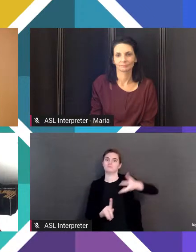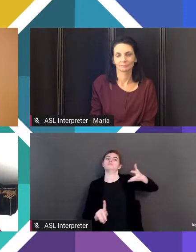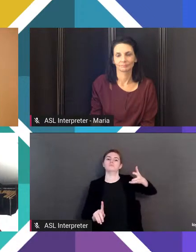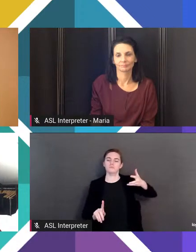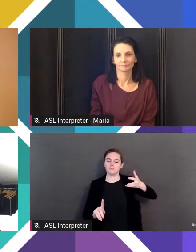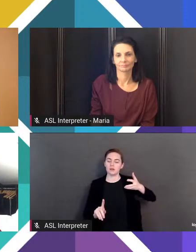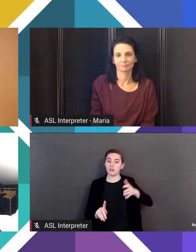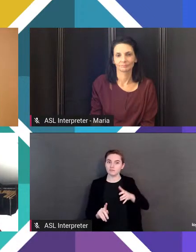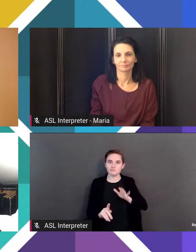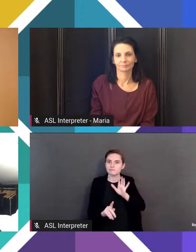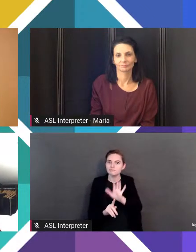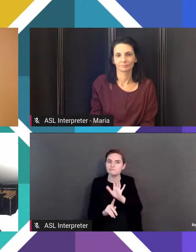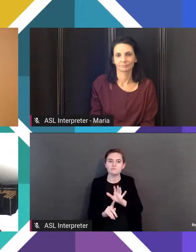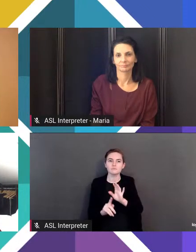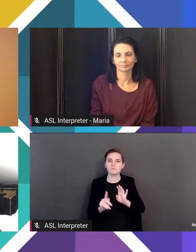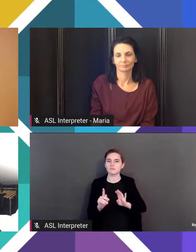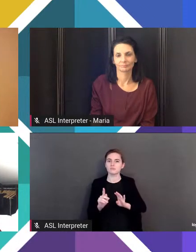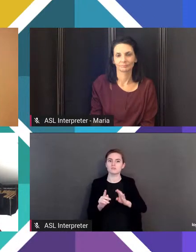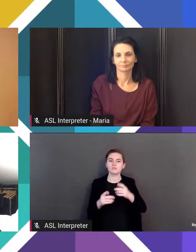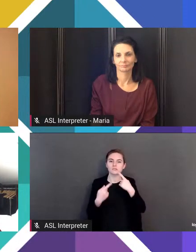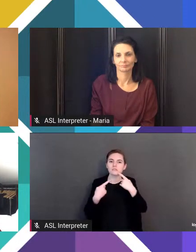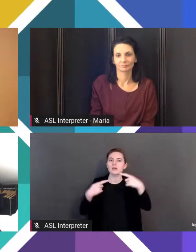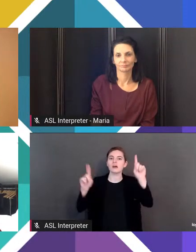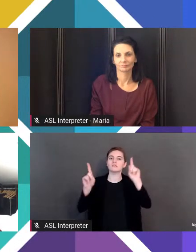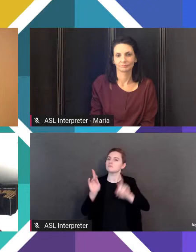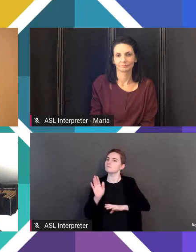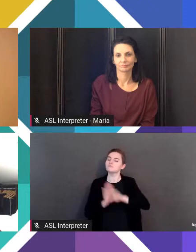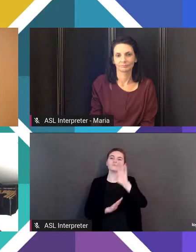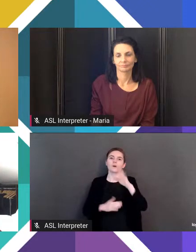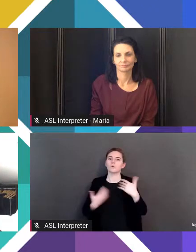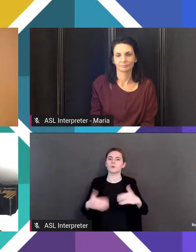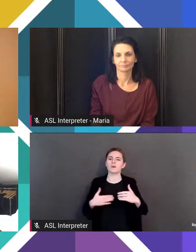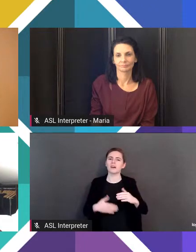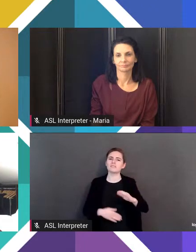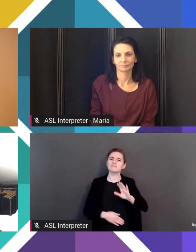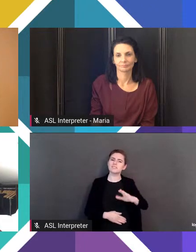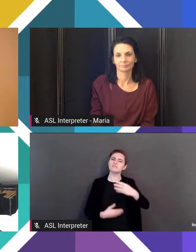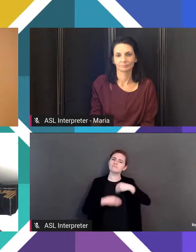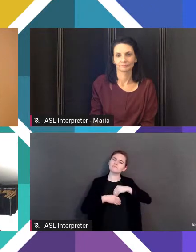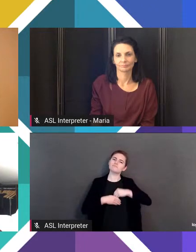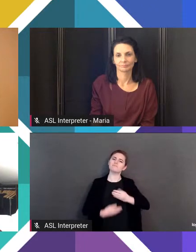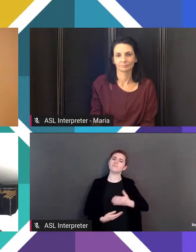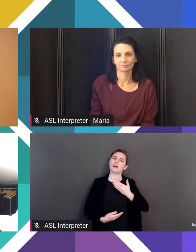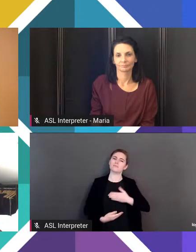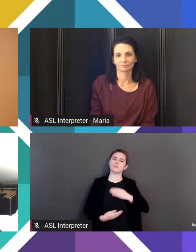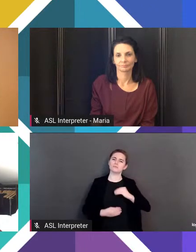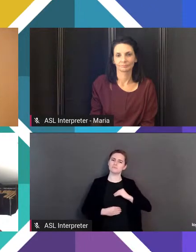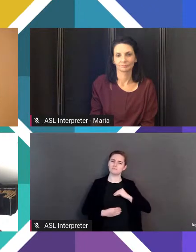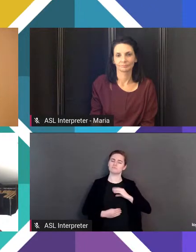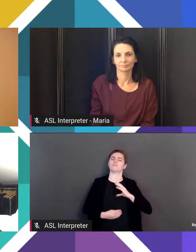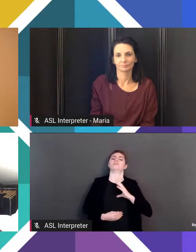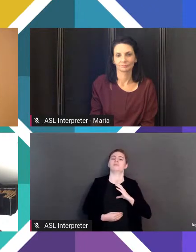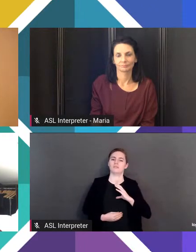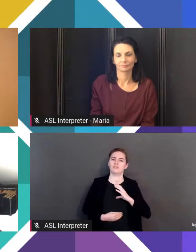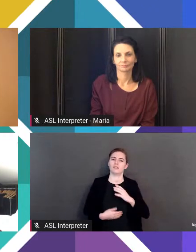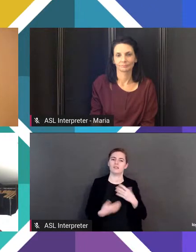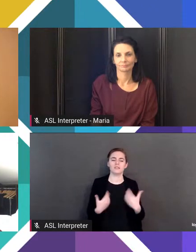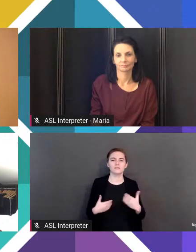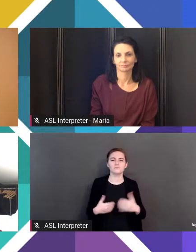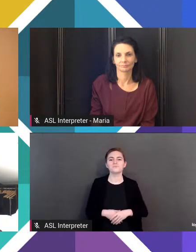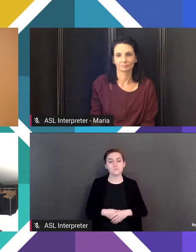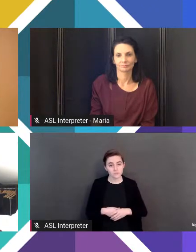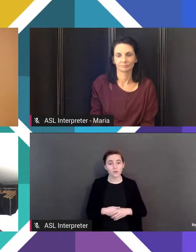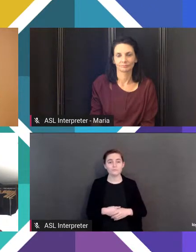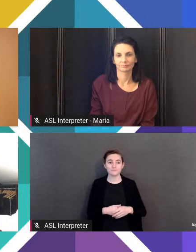and so much happier. So I think like once you start telling, like I think learning the rules is important, like how to do things